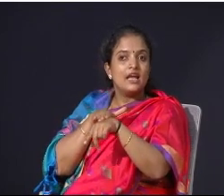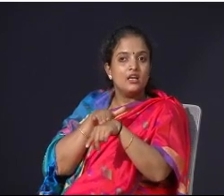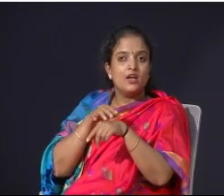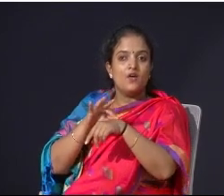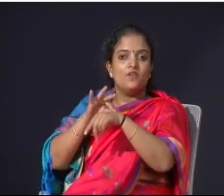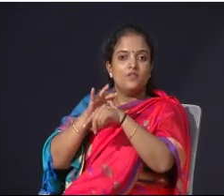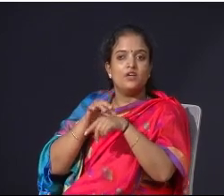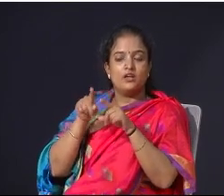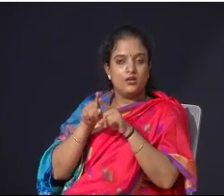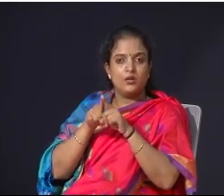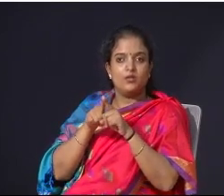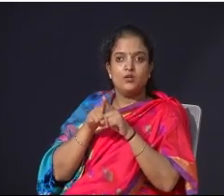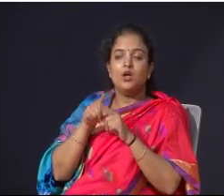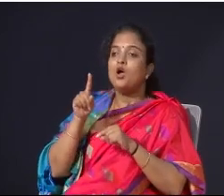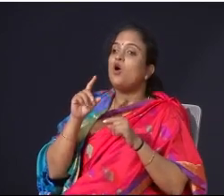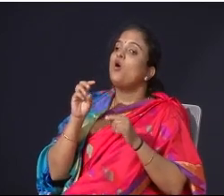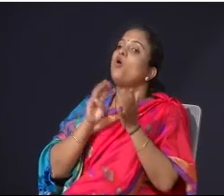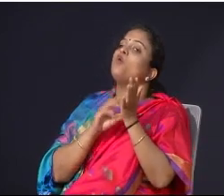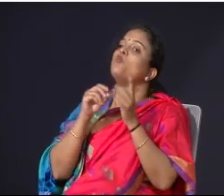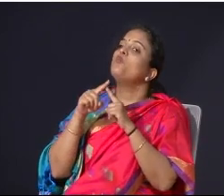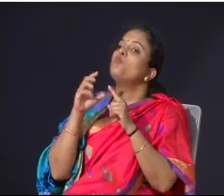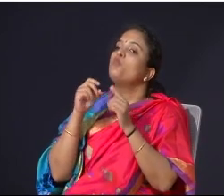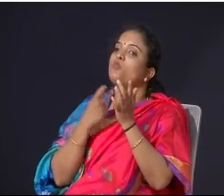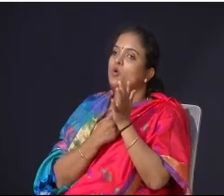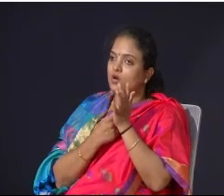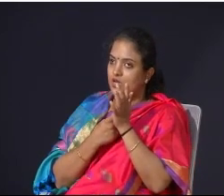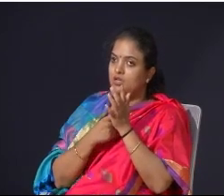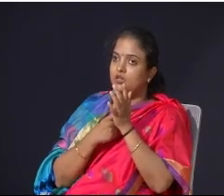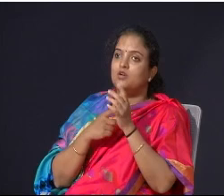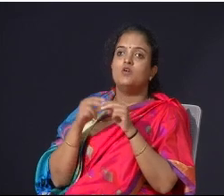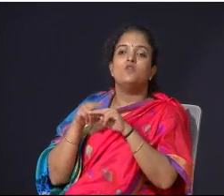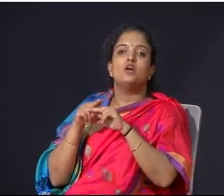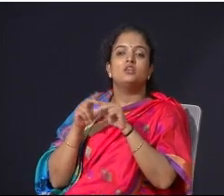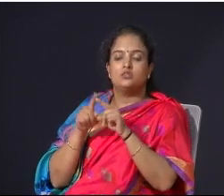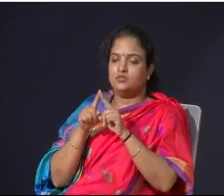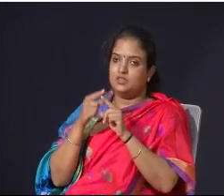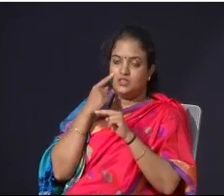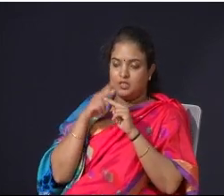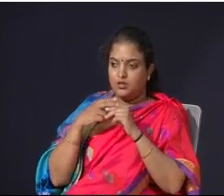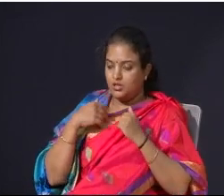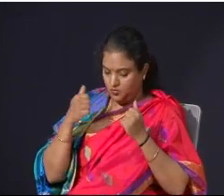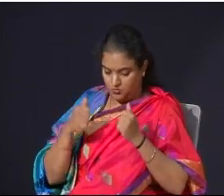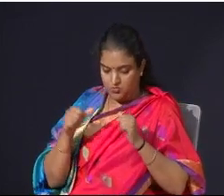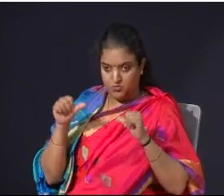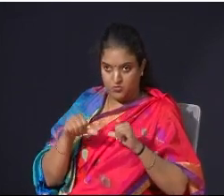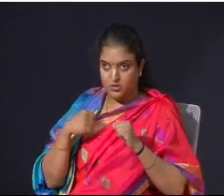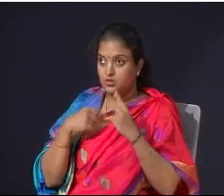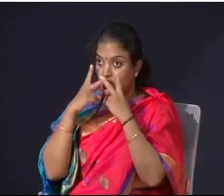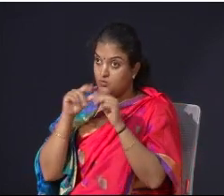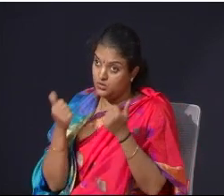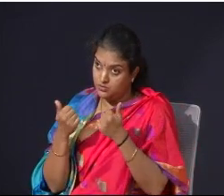functions, right? Motor functions also affect our vision. If I'm not able to sit erect, can I see